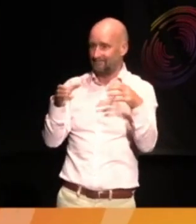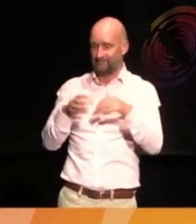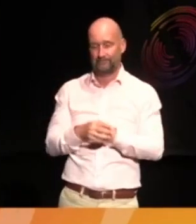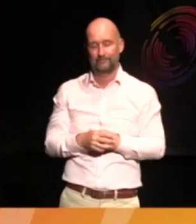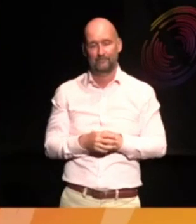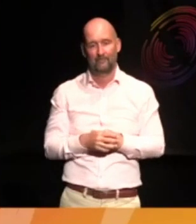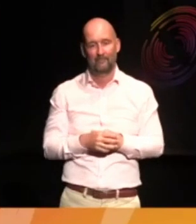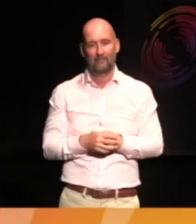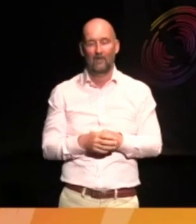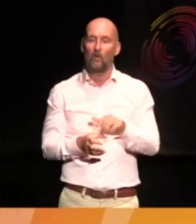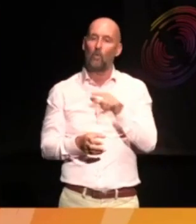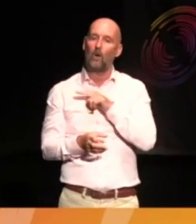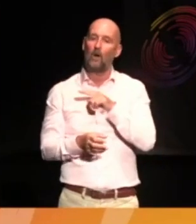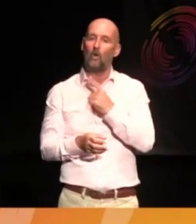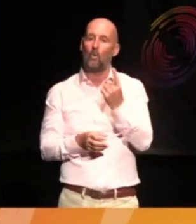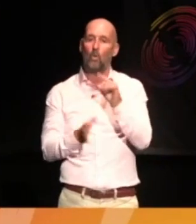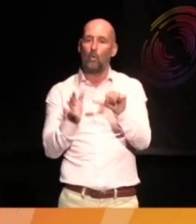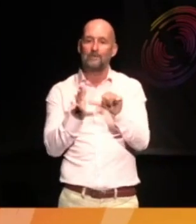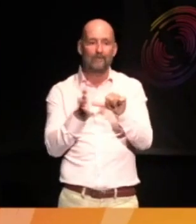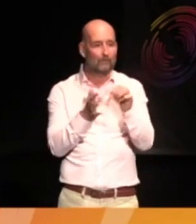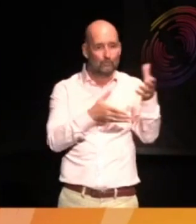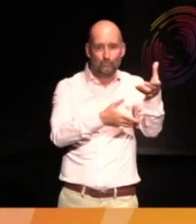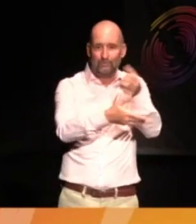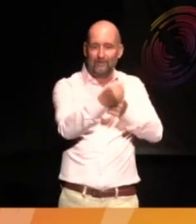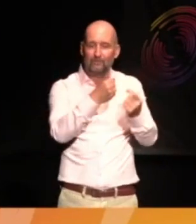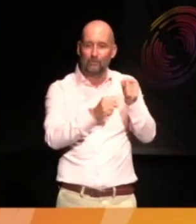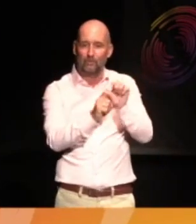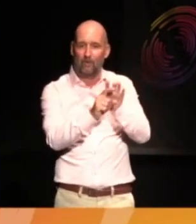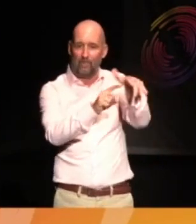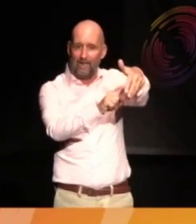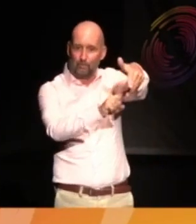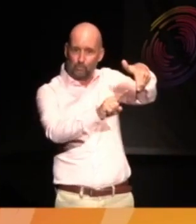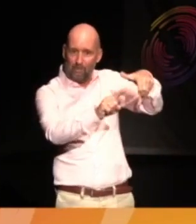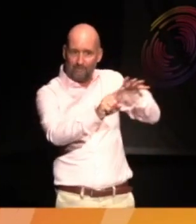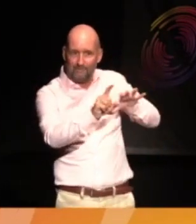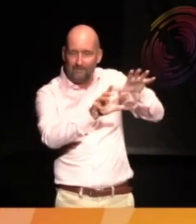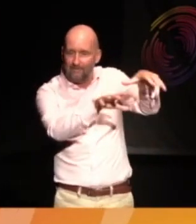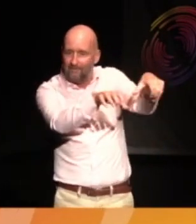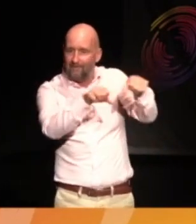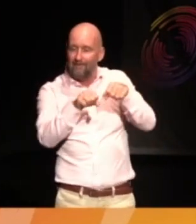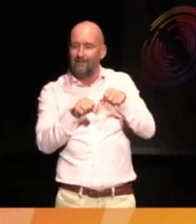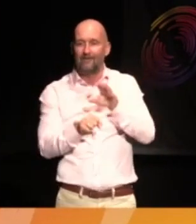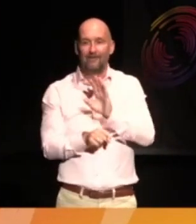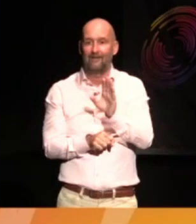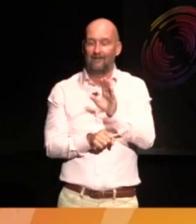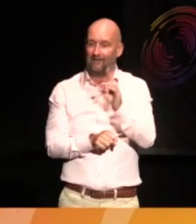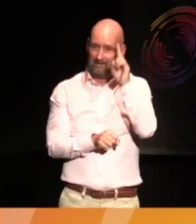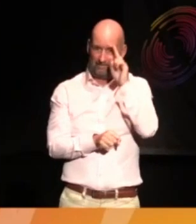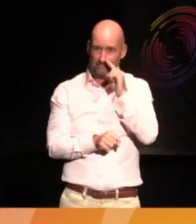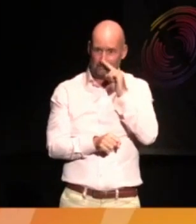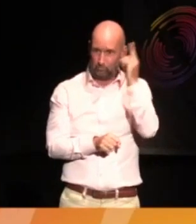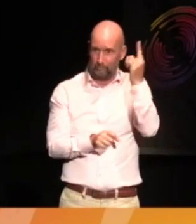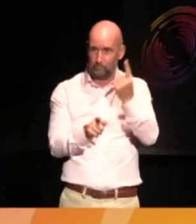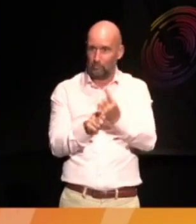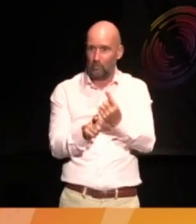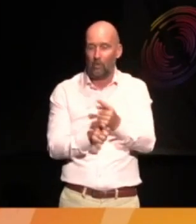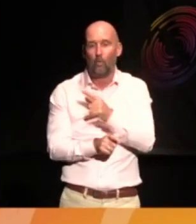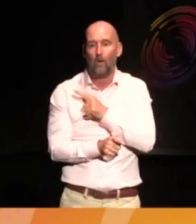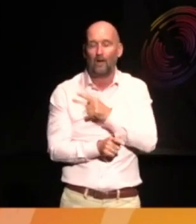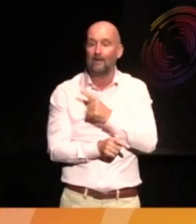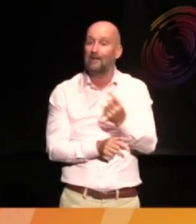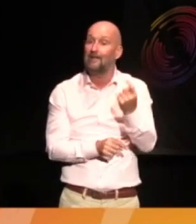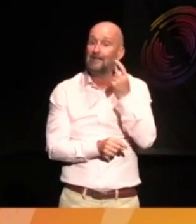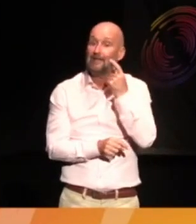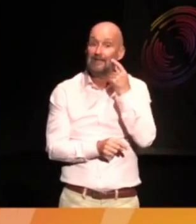said that the hardest people to reach are at the outskirts. But that's actually, I believe, to be a fallacy, because the easiest people